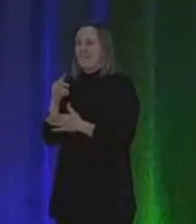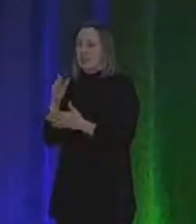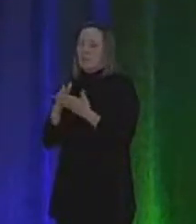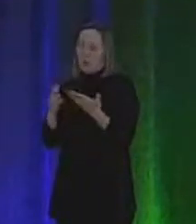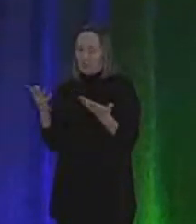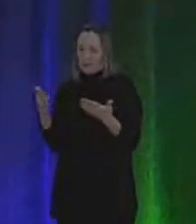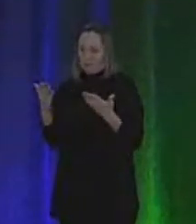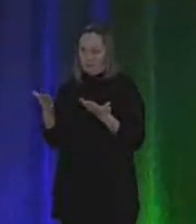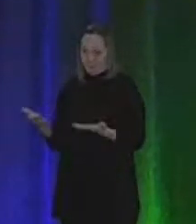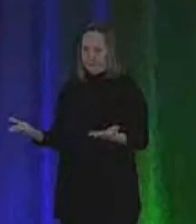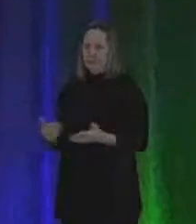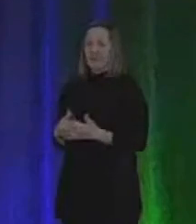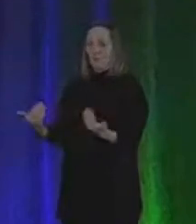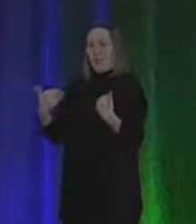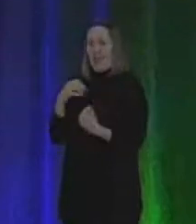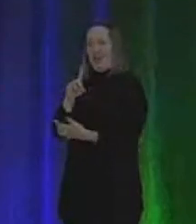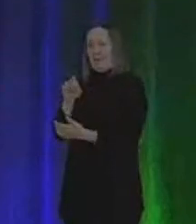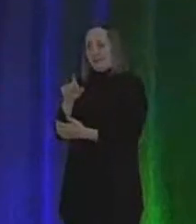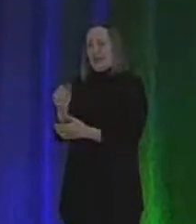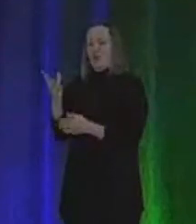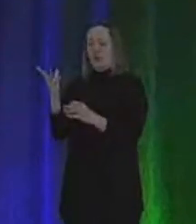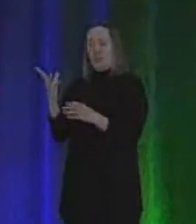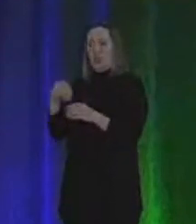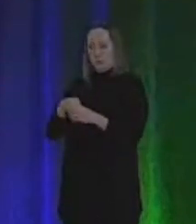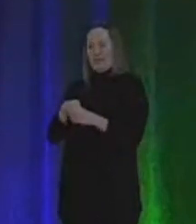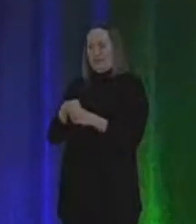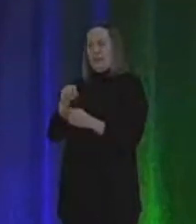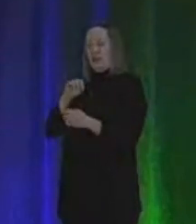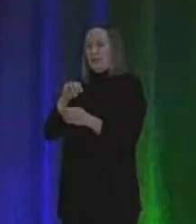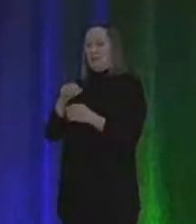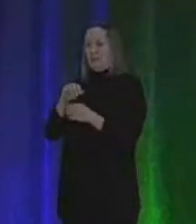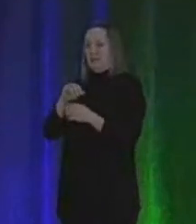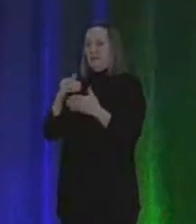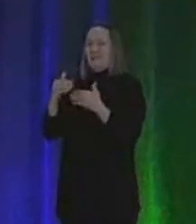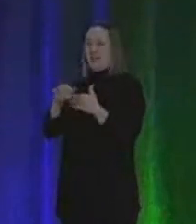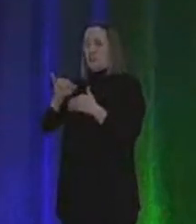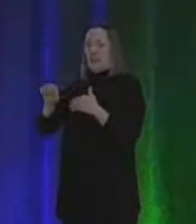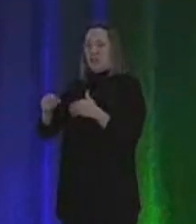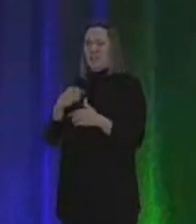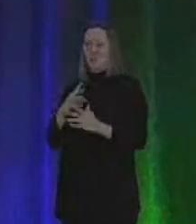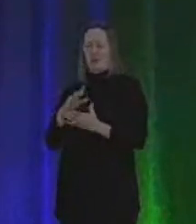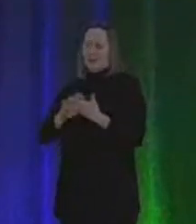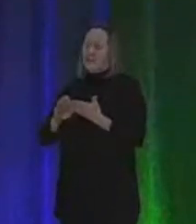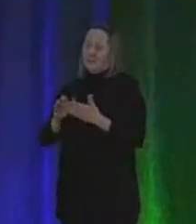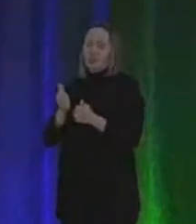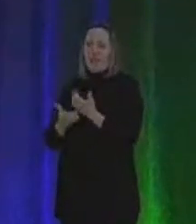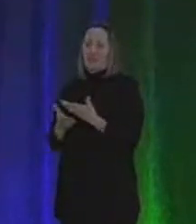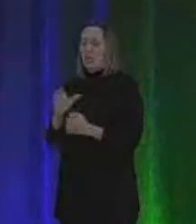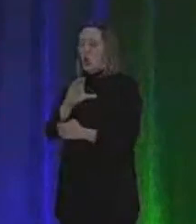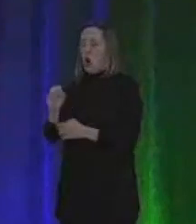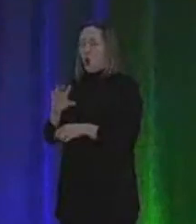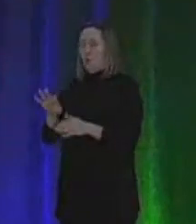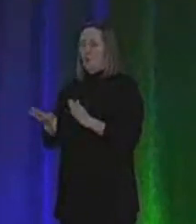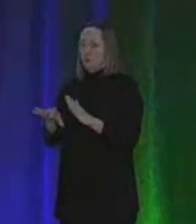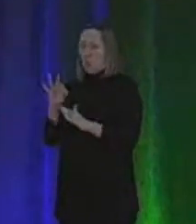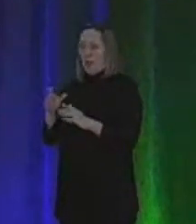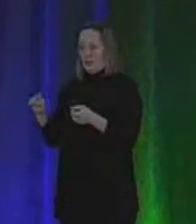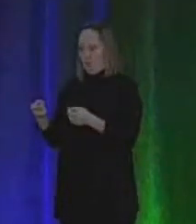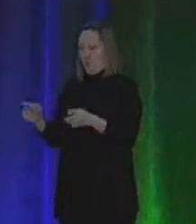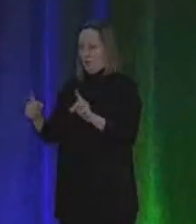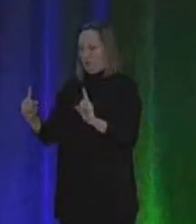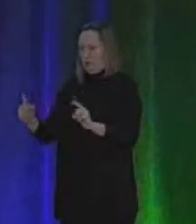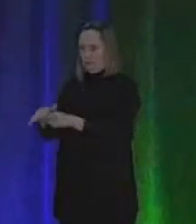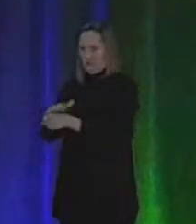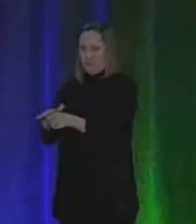we have the data, and we can use it inside of our JSX. And it's just a really, really nice model with everything co-located in one place. And so if